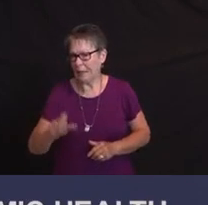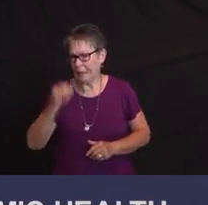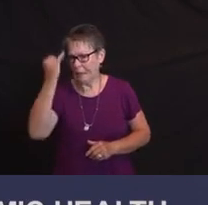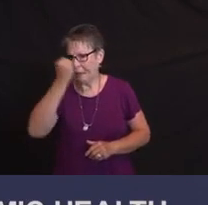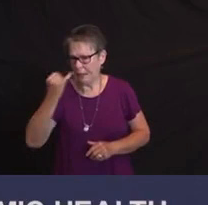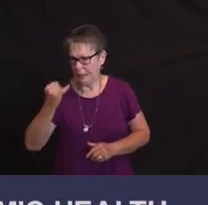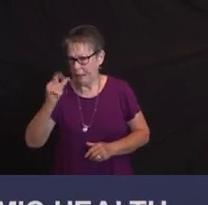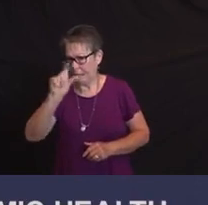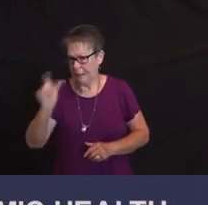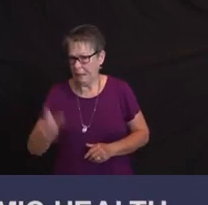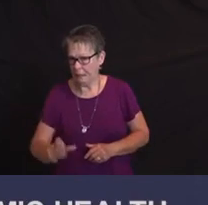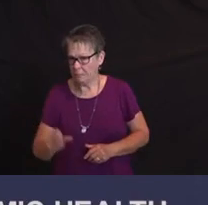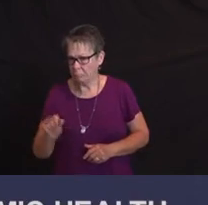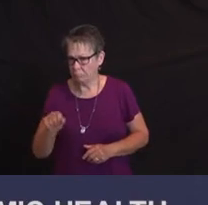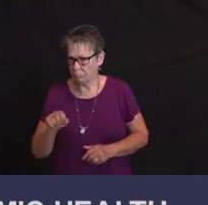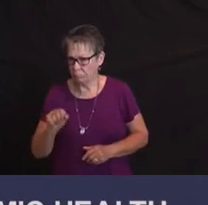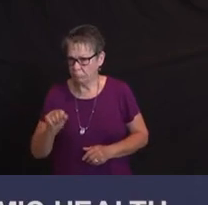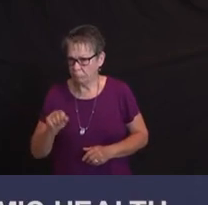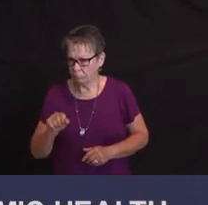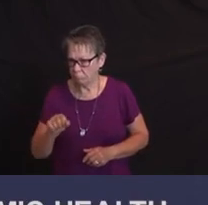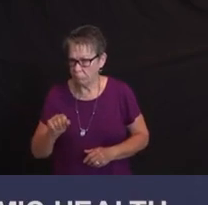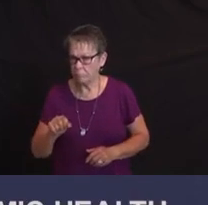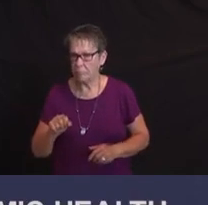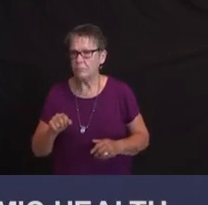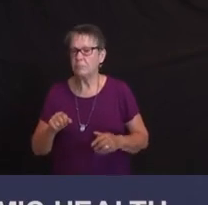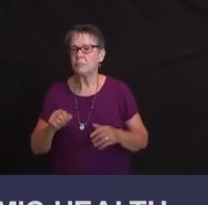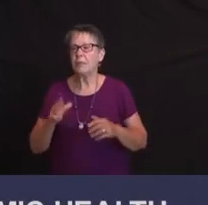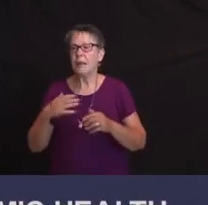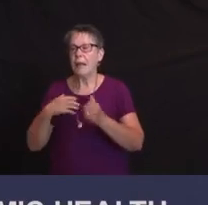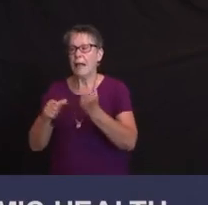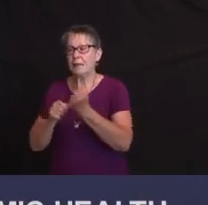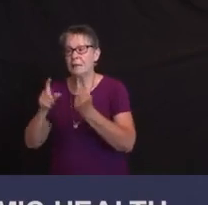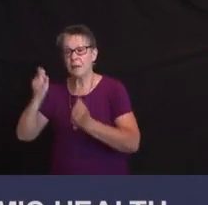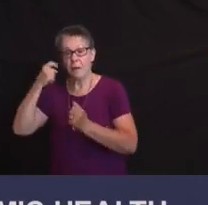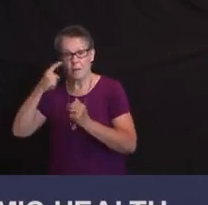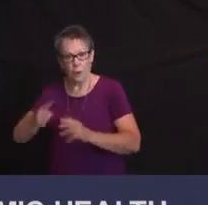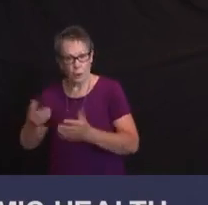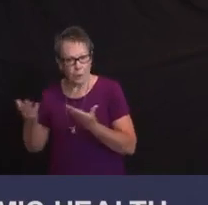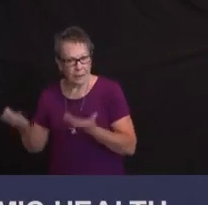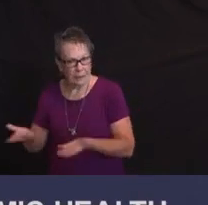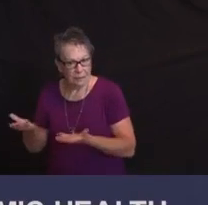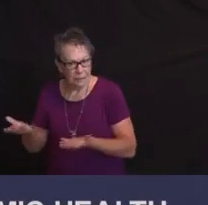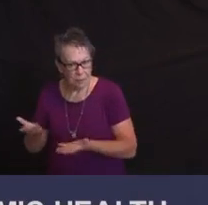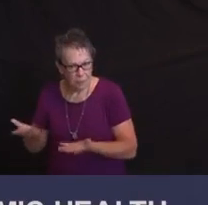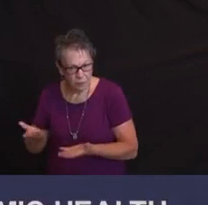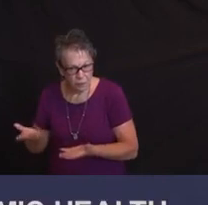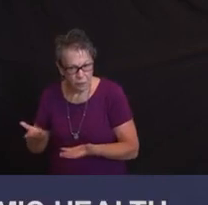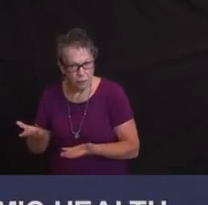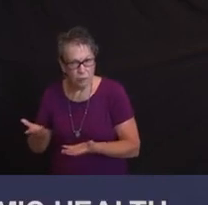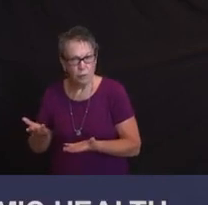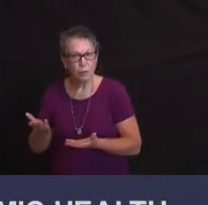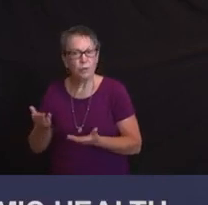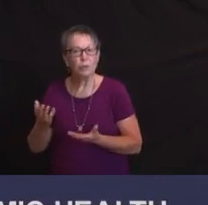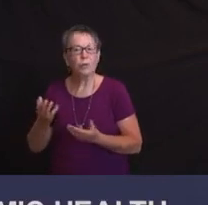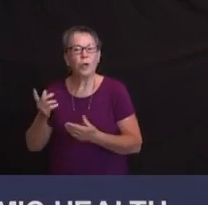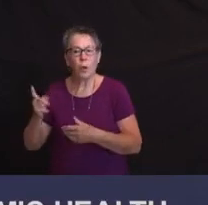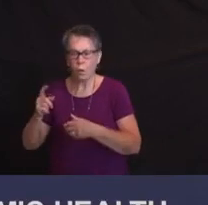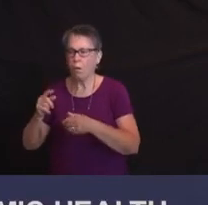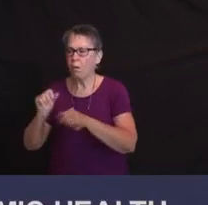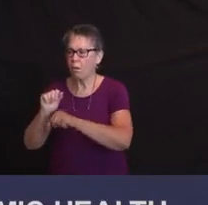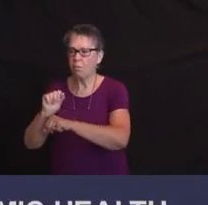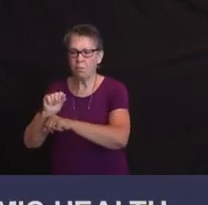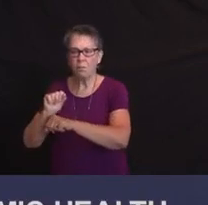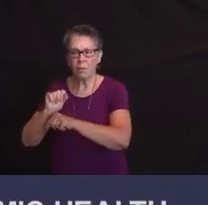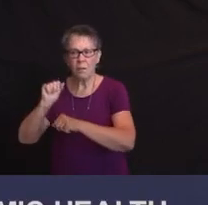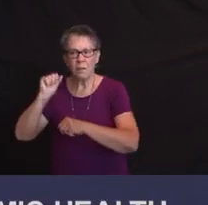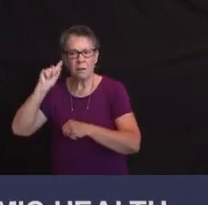Sheila and Judy and Pat and Tina, I think will do the briefing on Monday. We will be in touch daily. As I mentioned, Sheila and